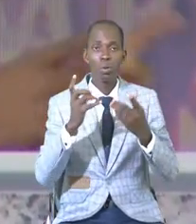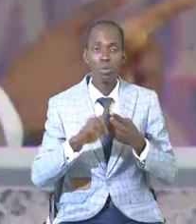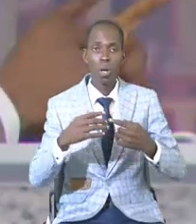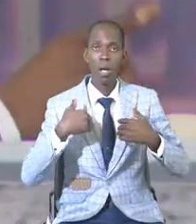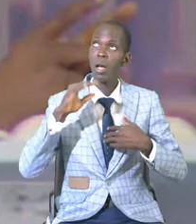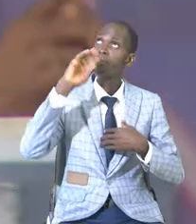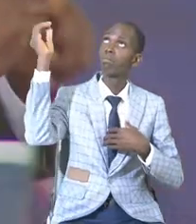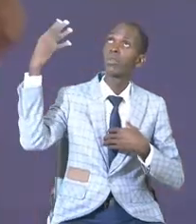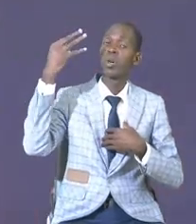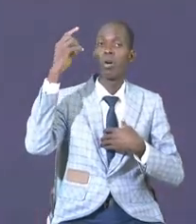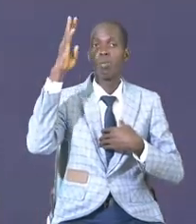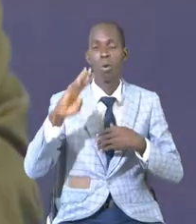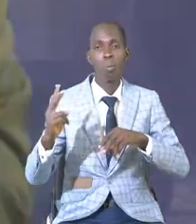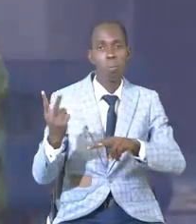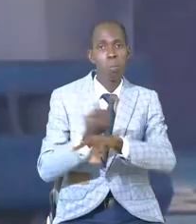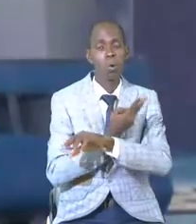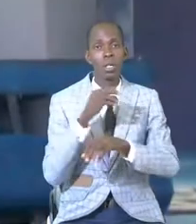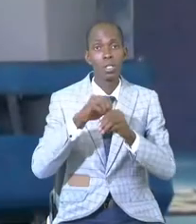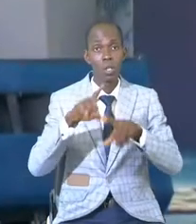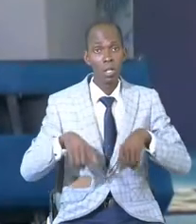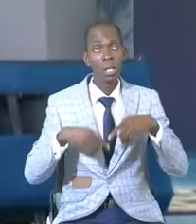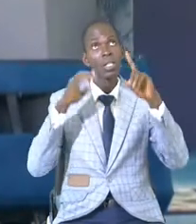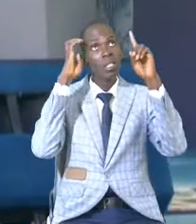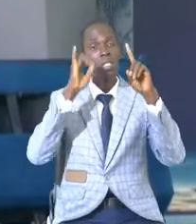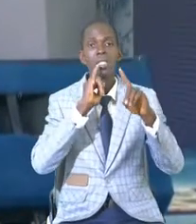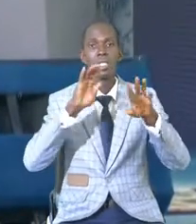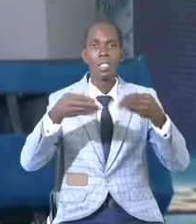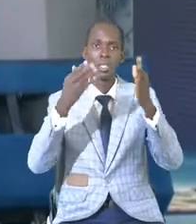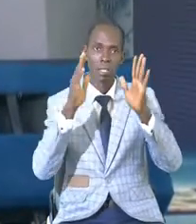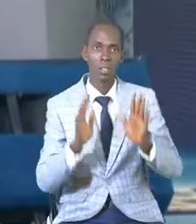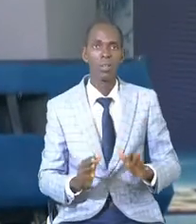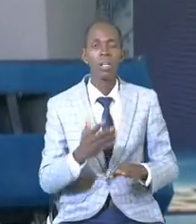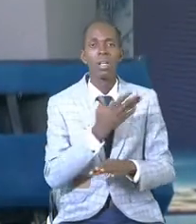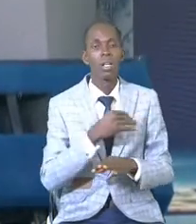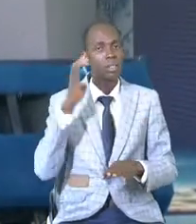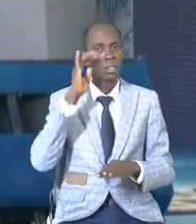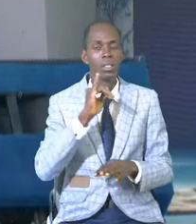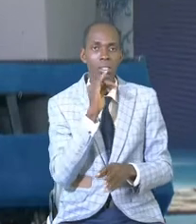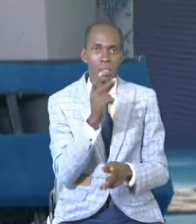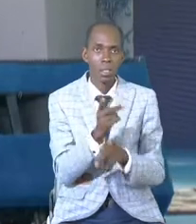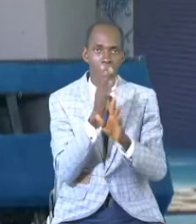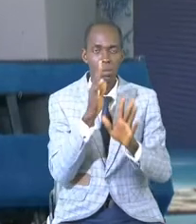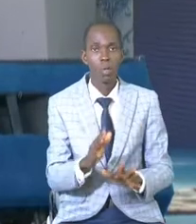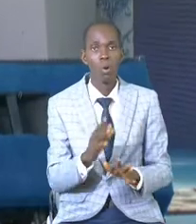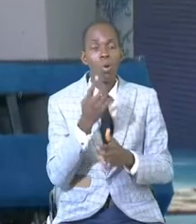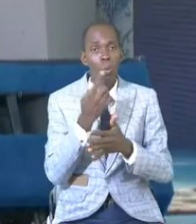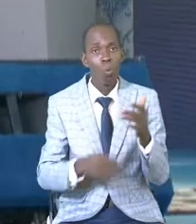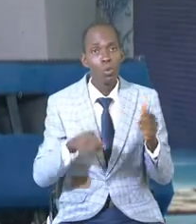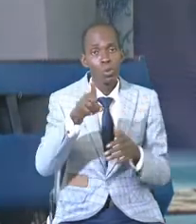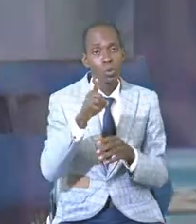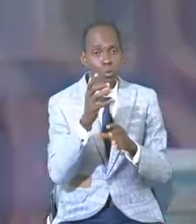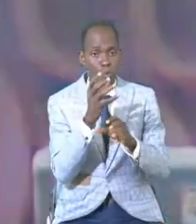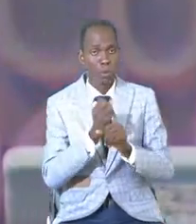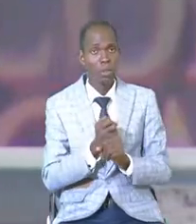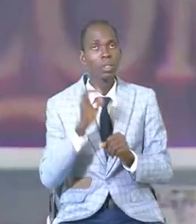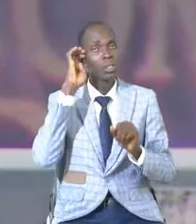multiply in my life. He is the source and he is the sustainer. What he begins is able to continue.